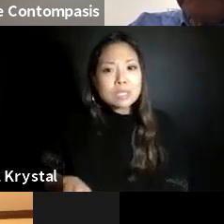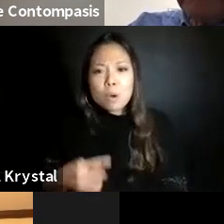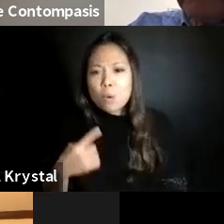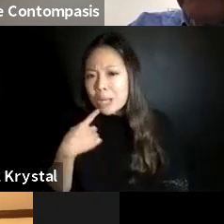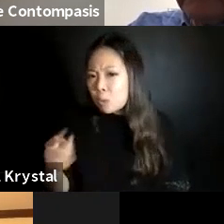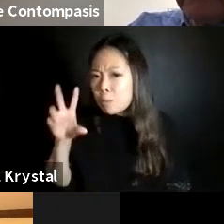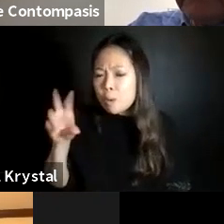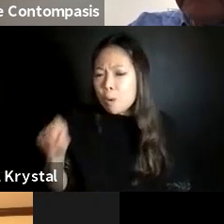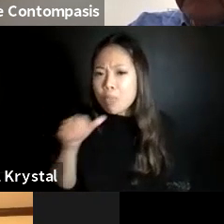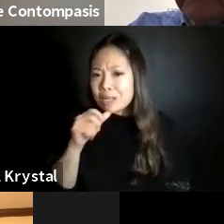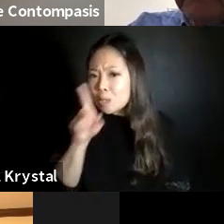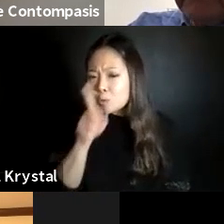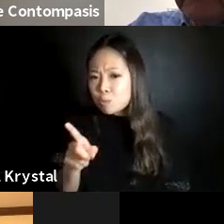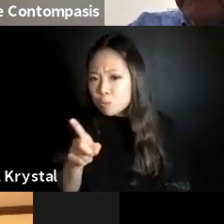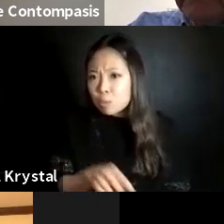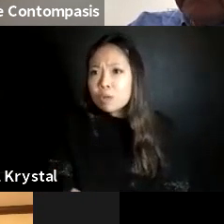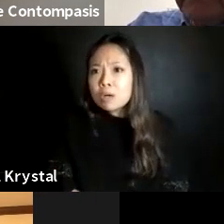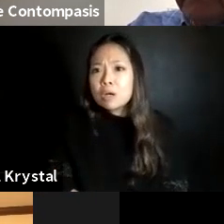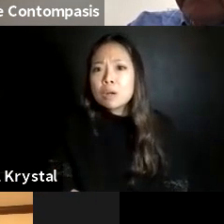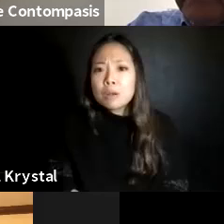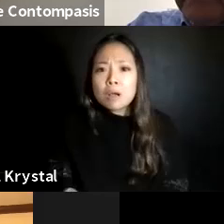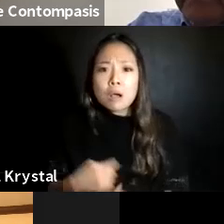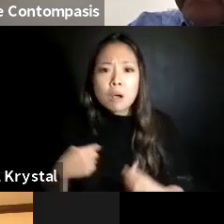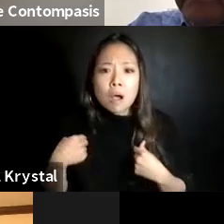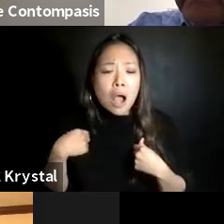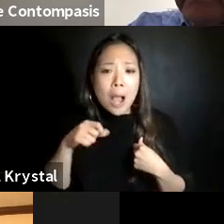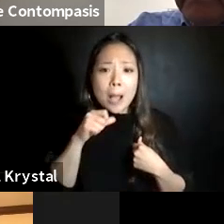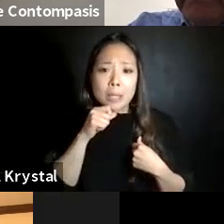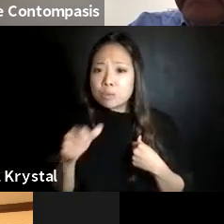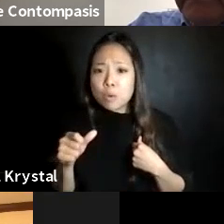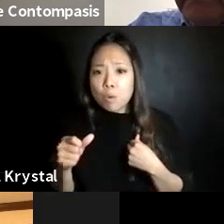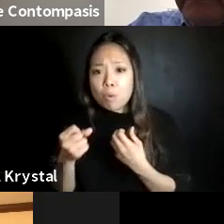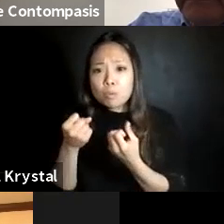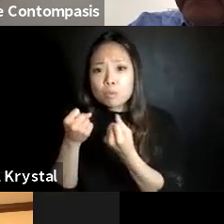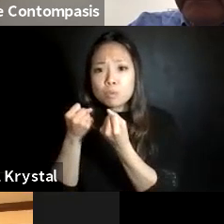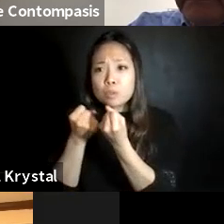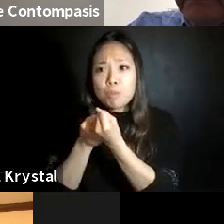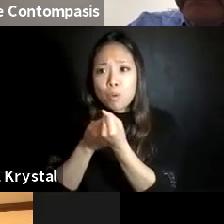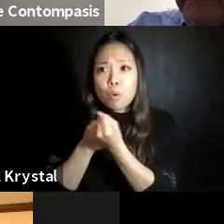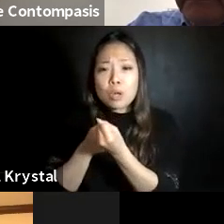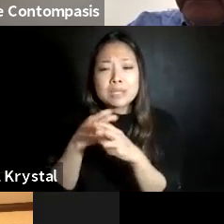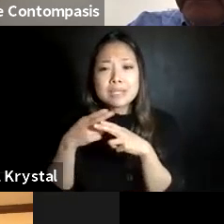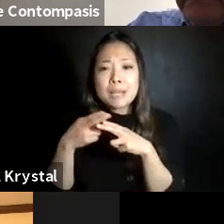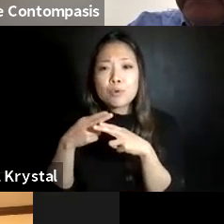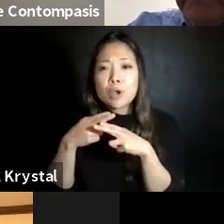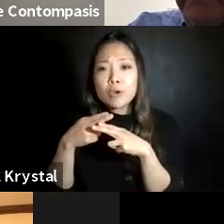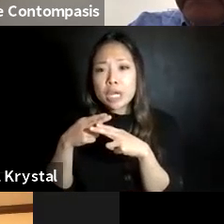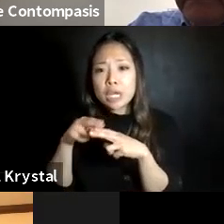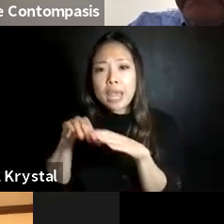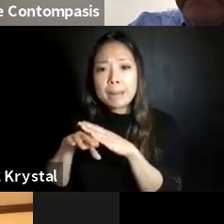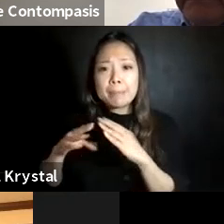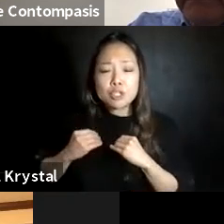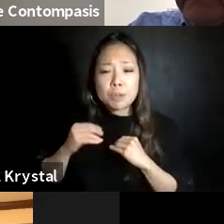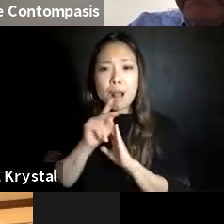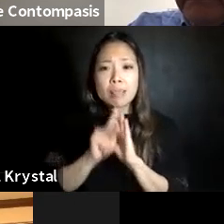true. Even though I do not support the temporary admission policy, I do